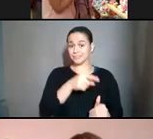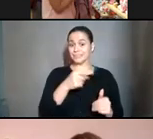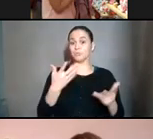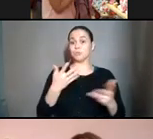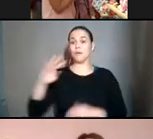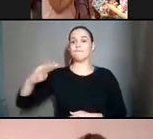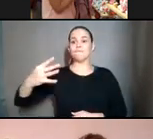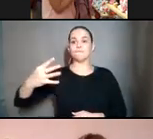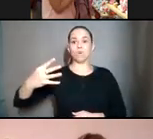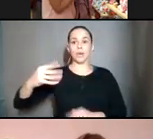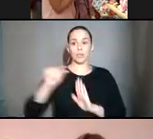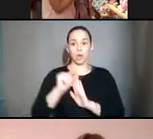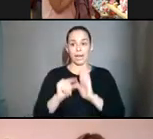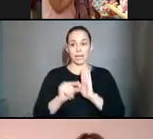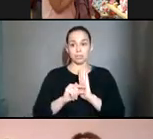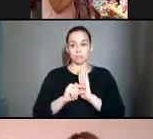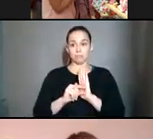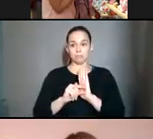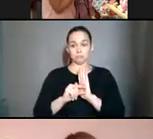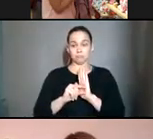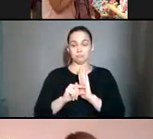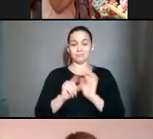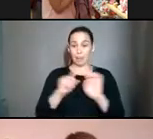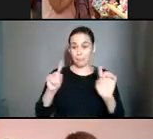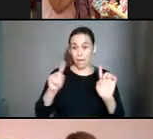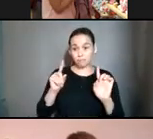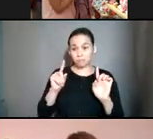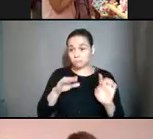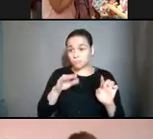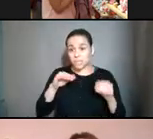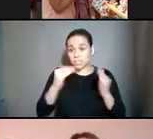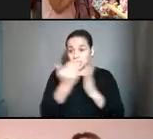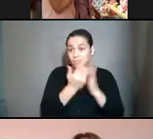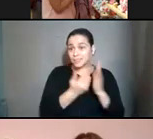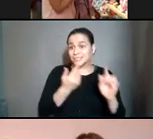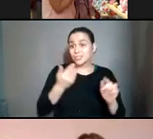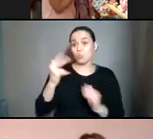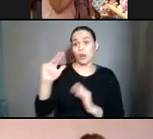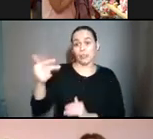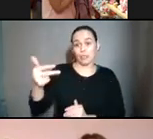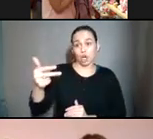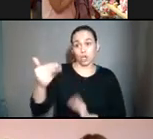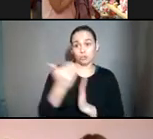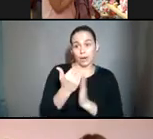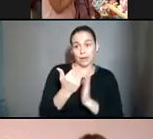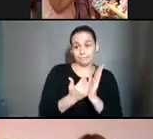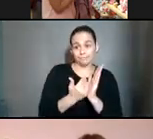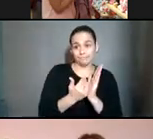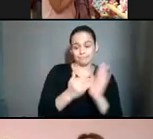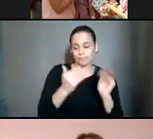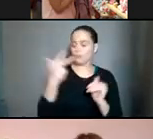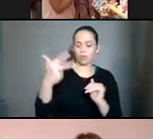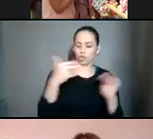grade, but was still doing 3rd grade lessons. The child will work through those